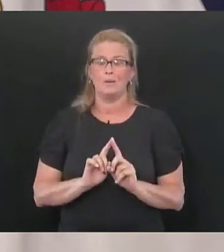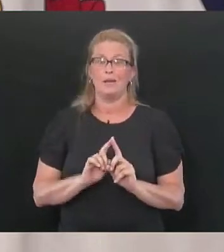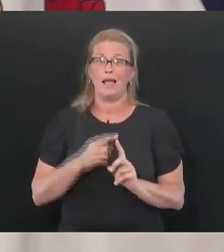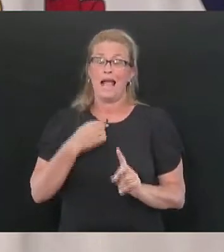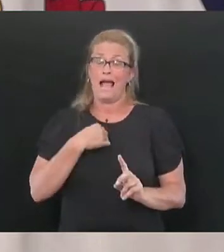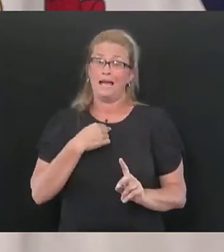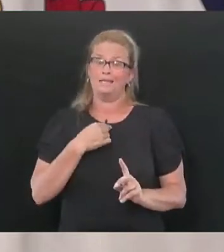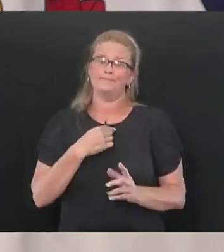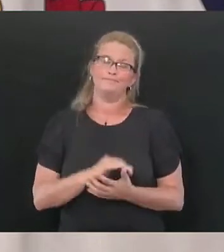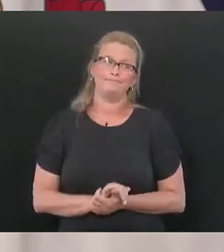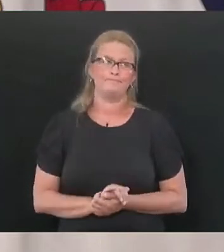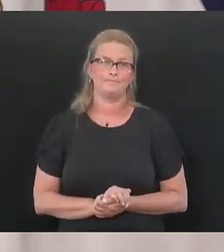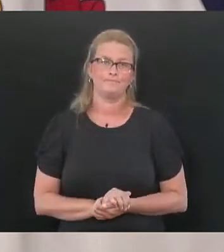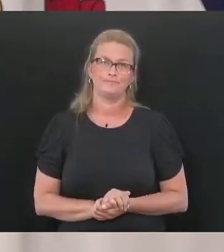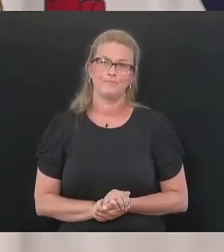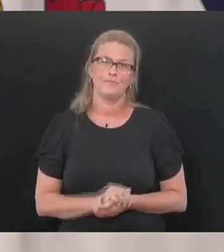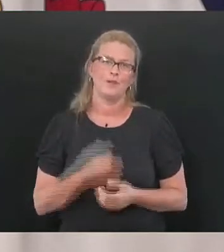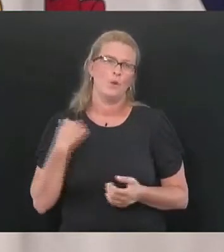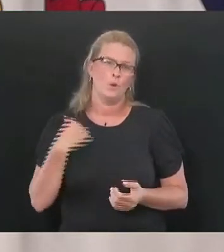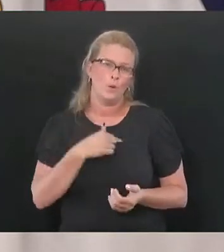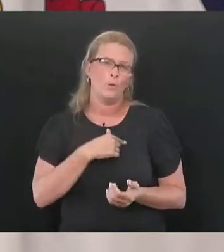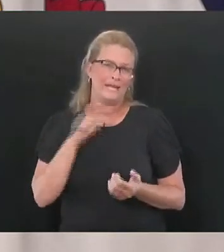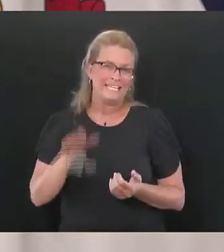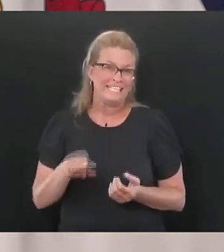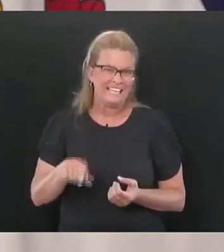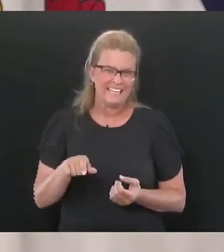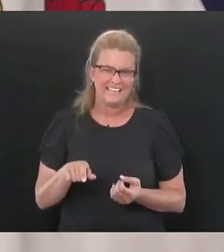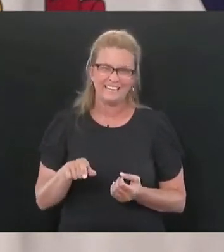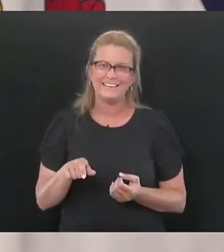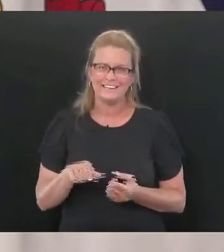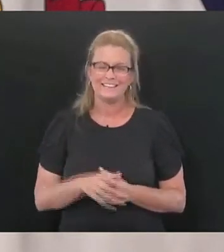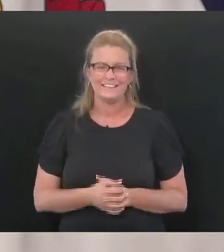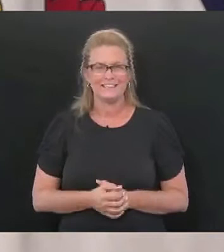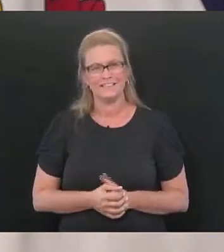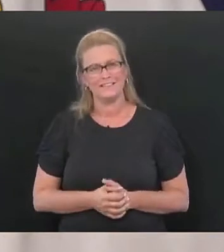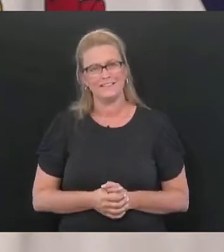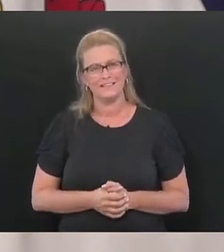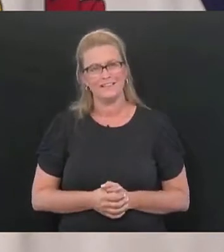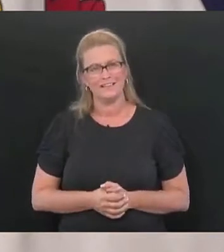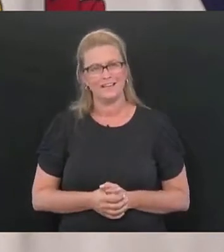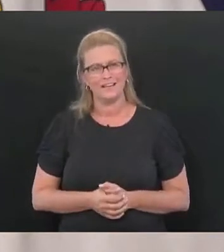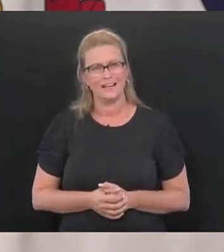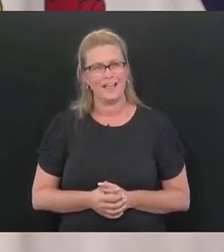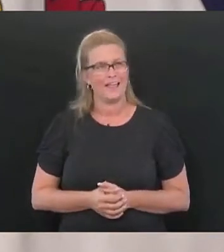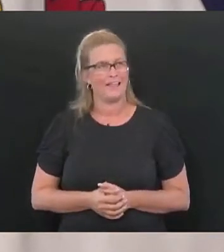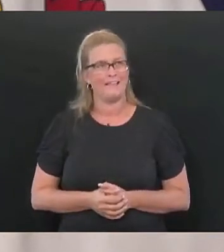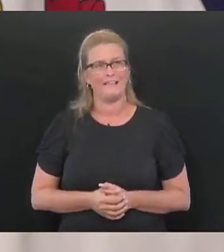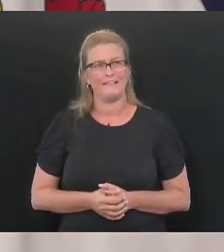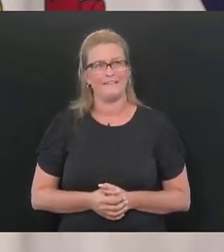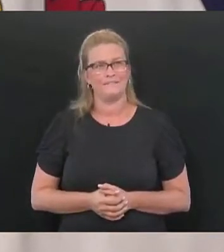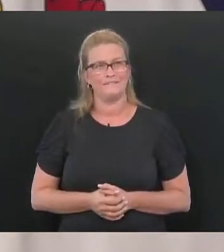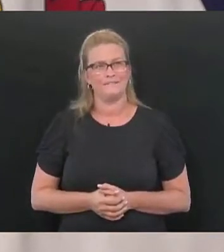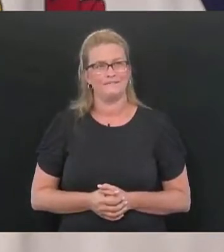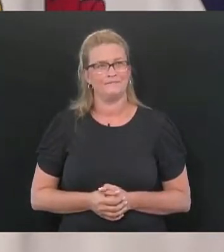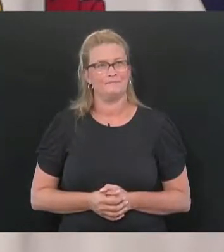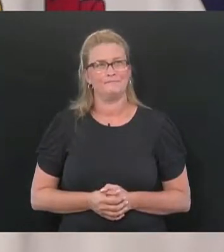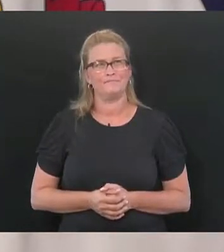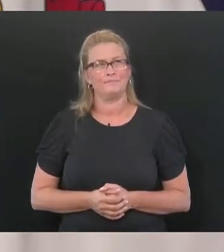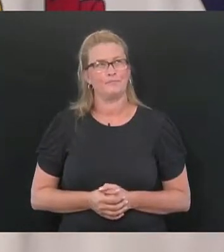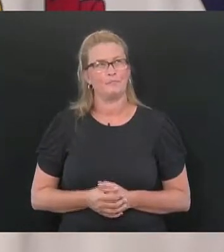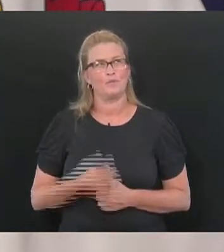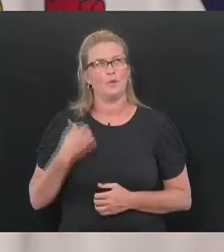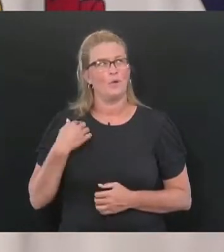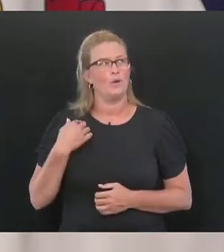you this, that what we need more than anything that I can see is